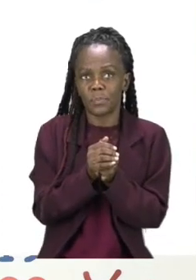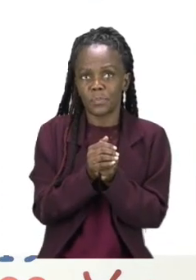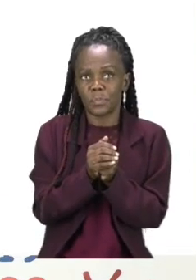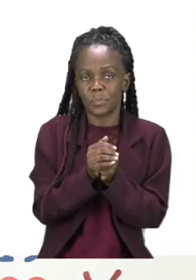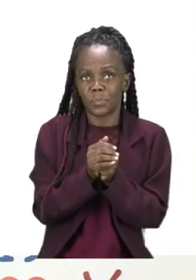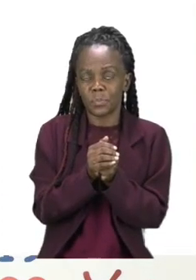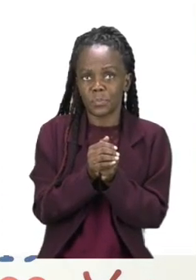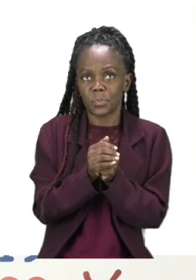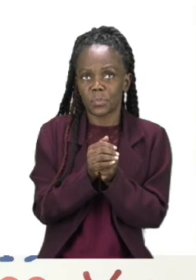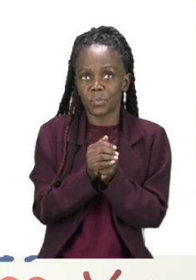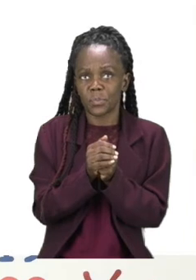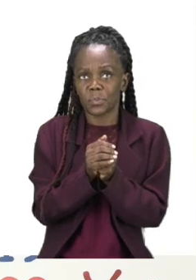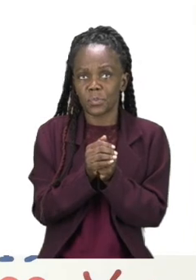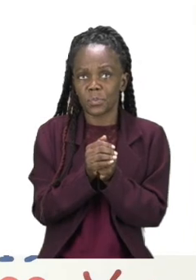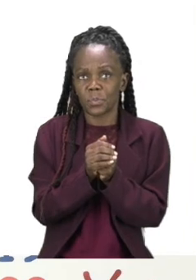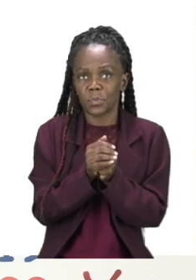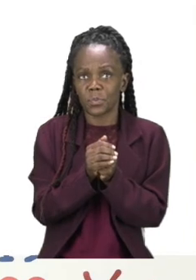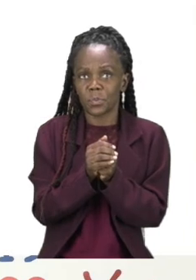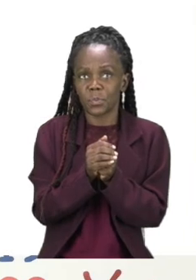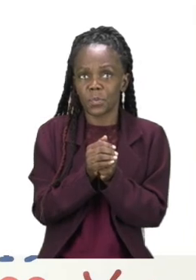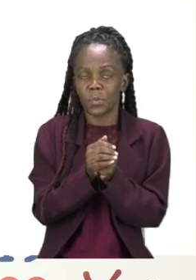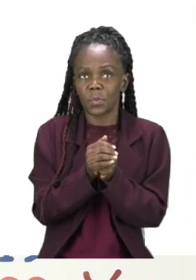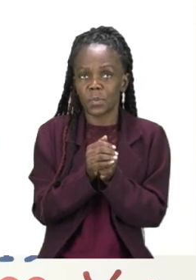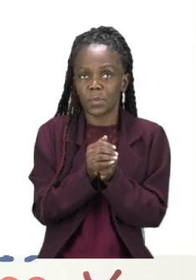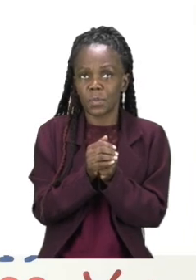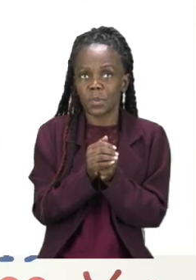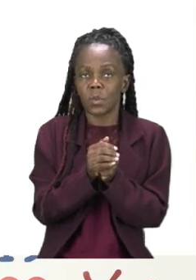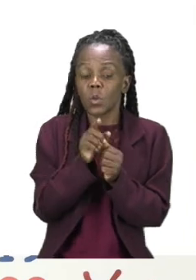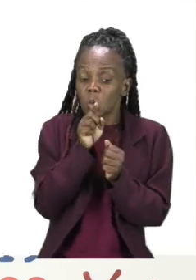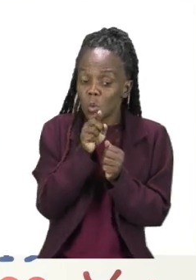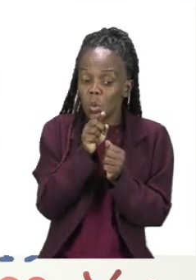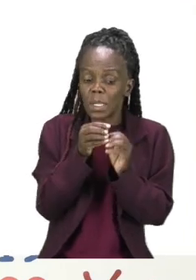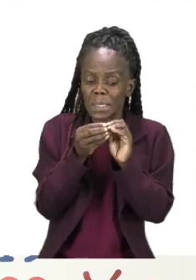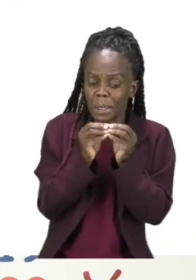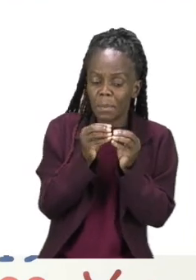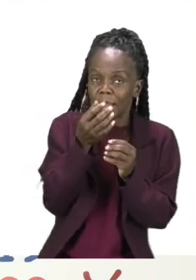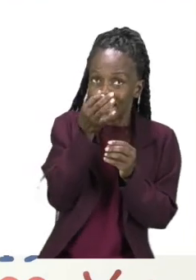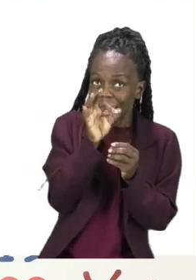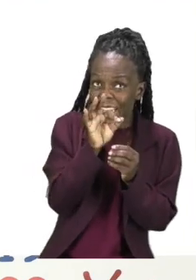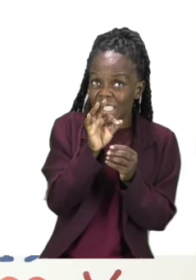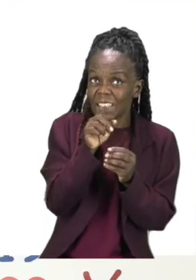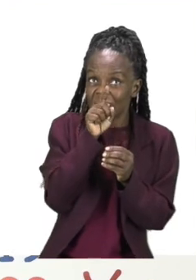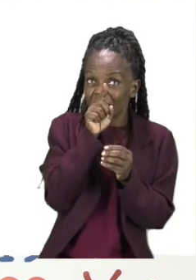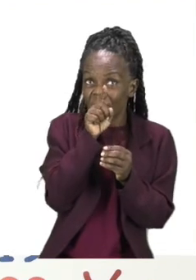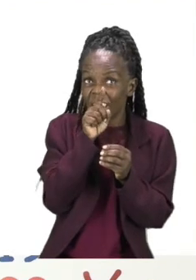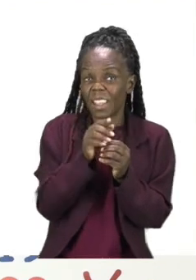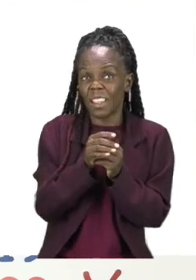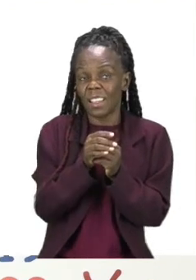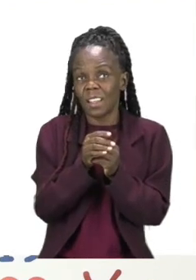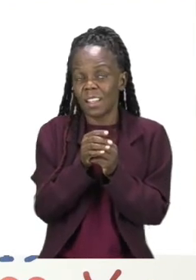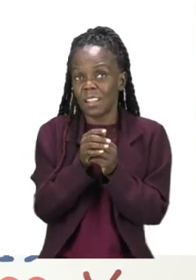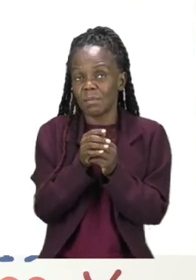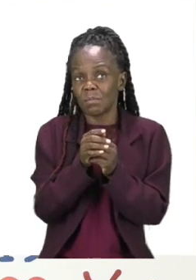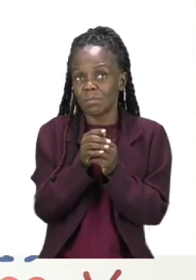line, we can see that it is here and it looks like it's a big number. So let's try to go